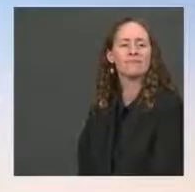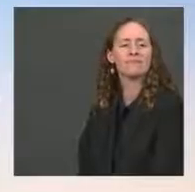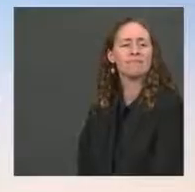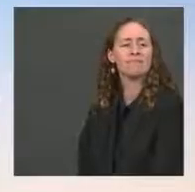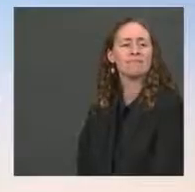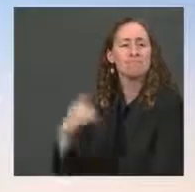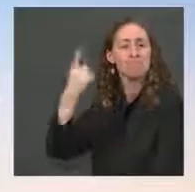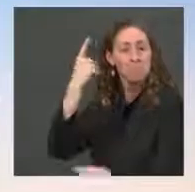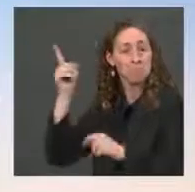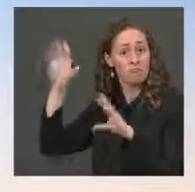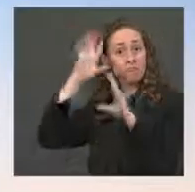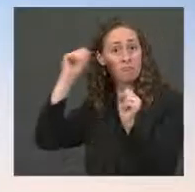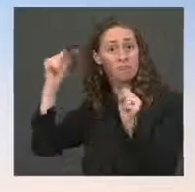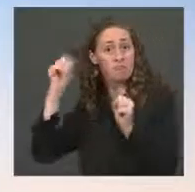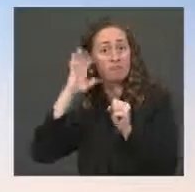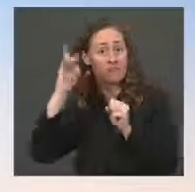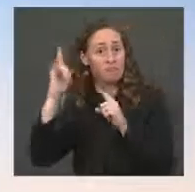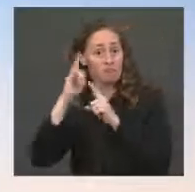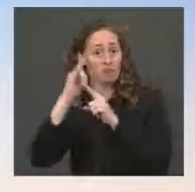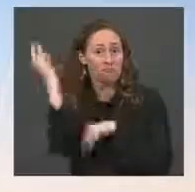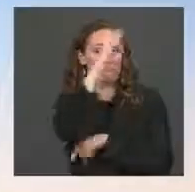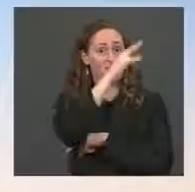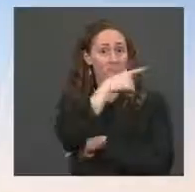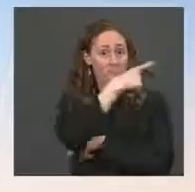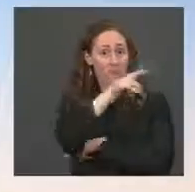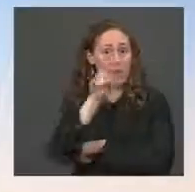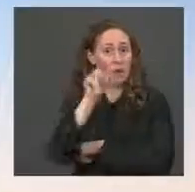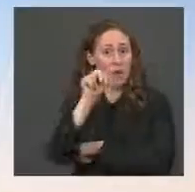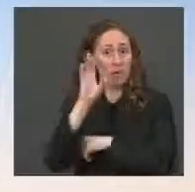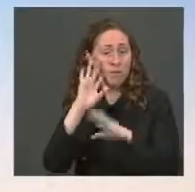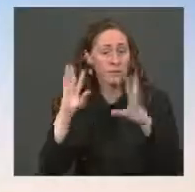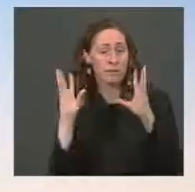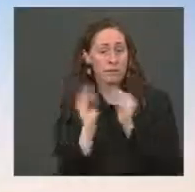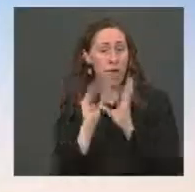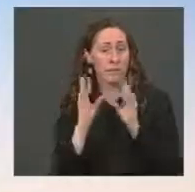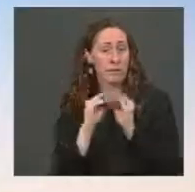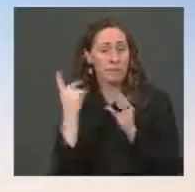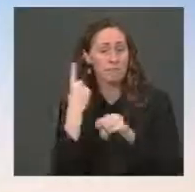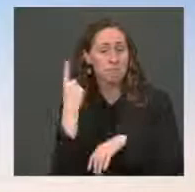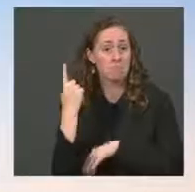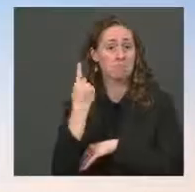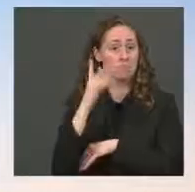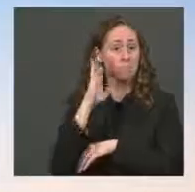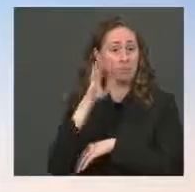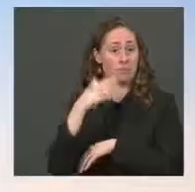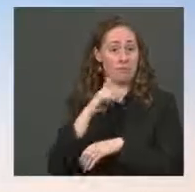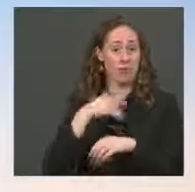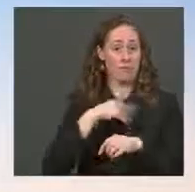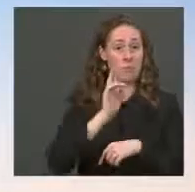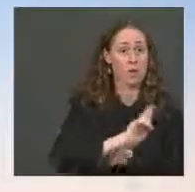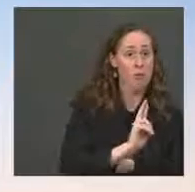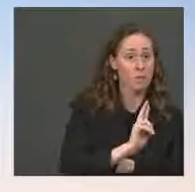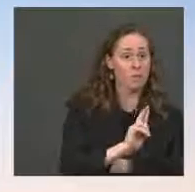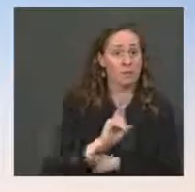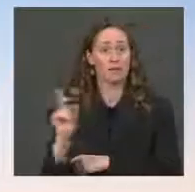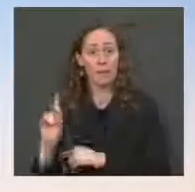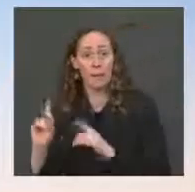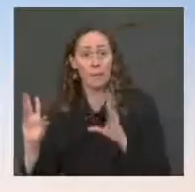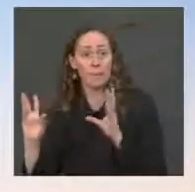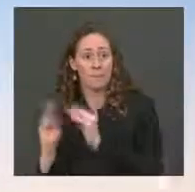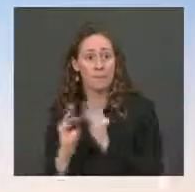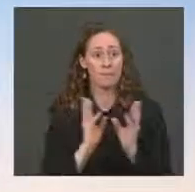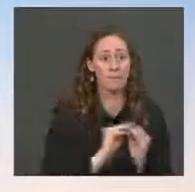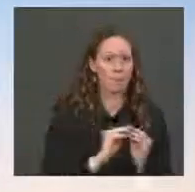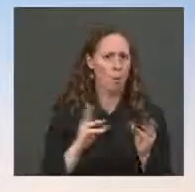what that day will look like? Is he going to be holding bilateral meetings, and who might he be meeting with on the sidelines? Sure. I don't have anything quite yet. Hopefully, I'll have